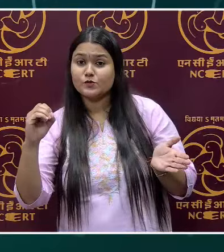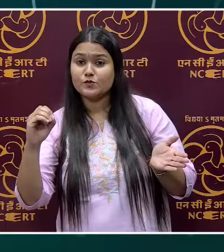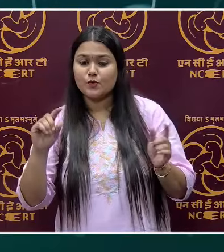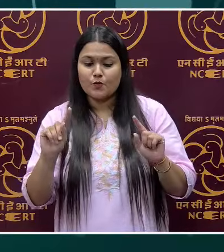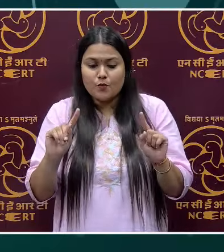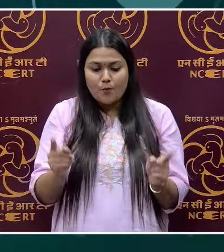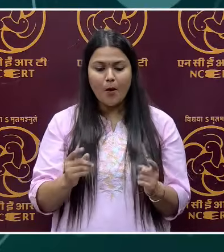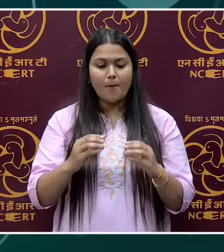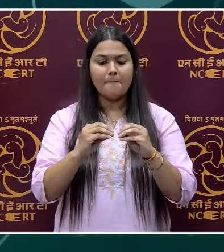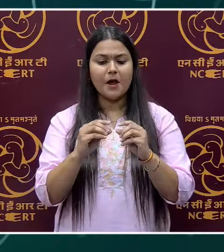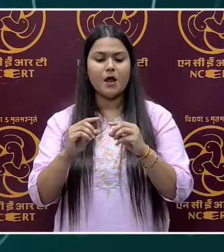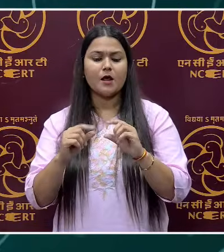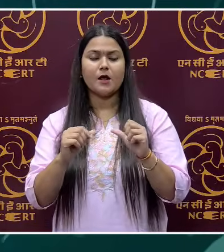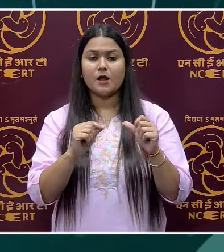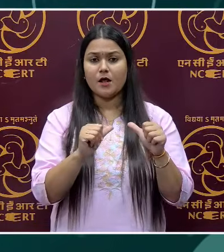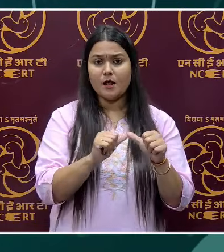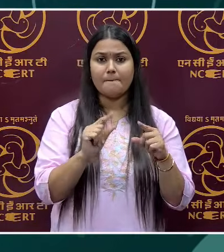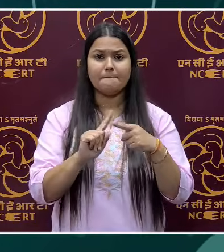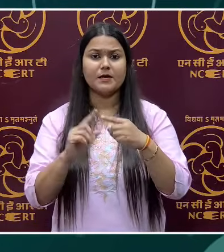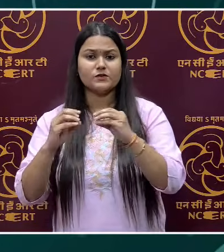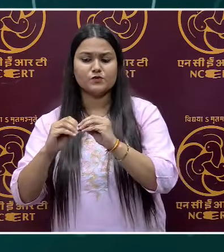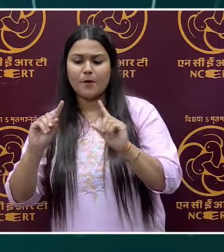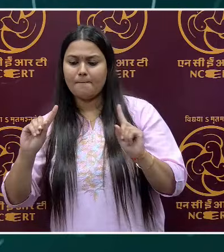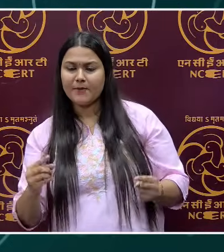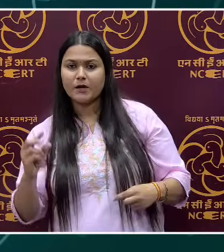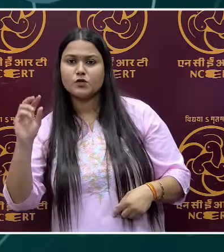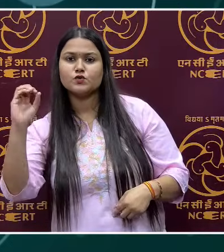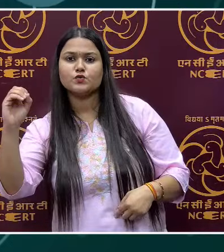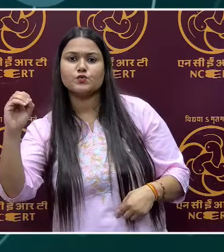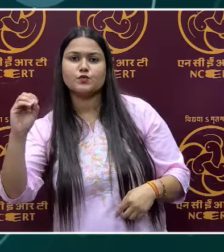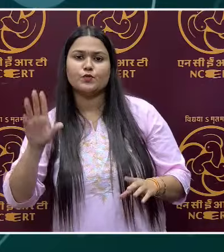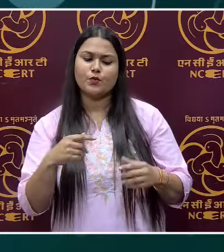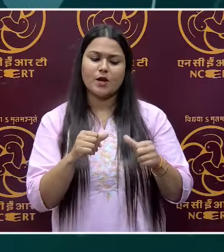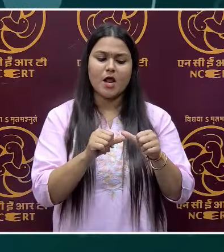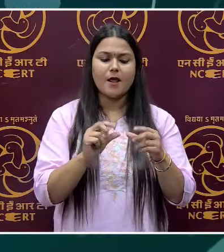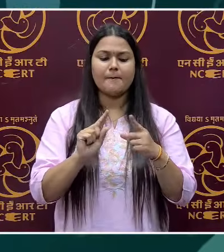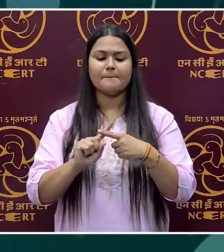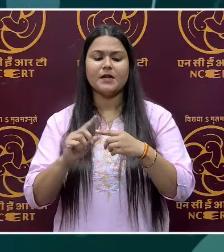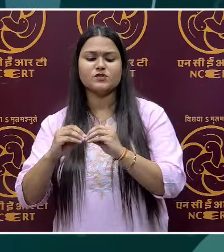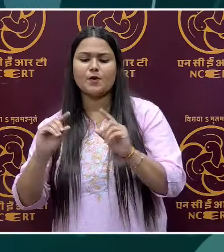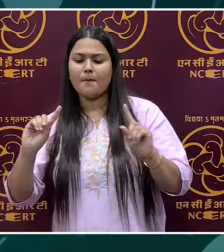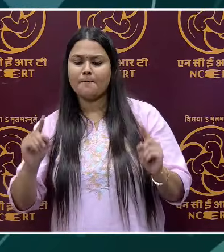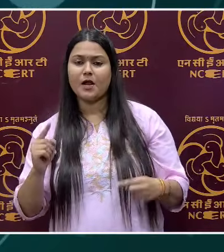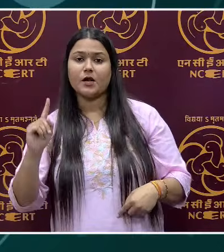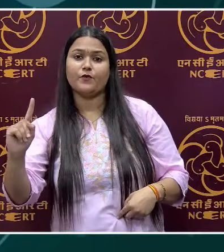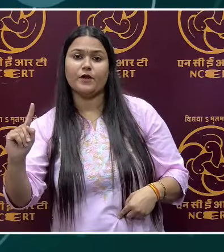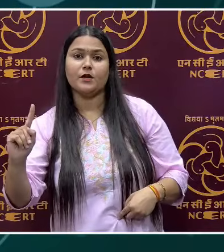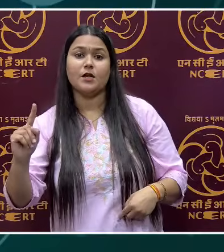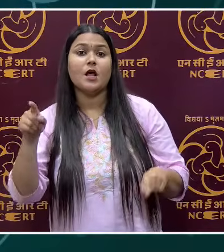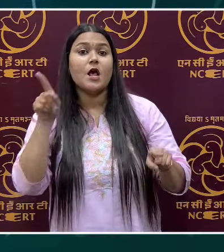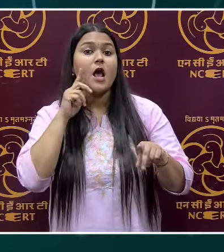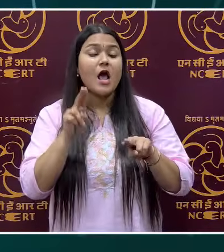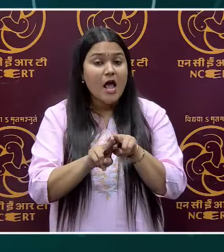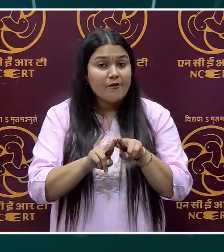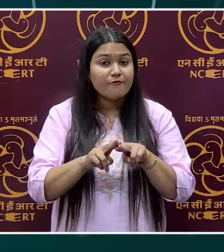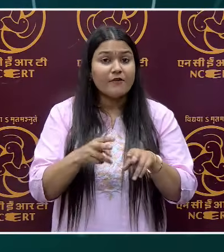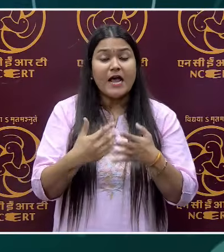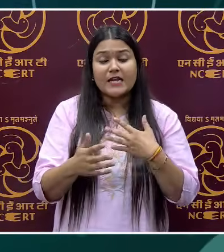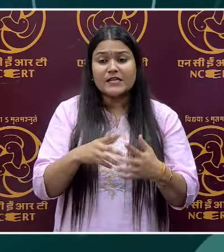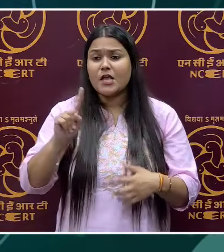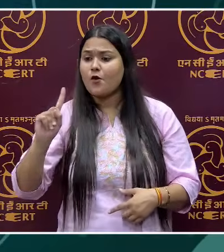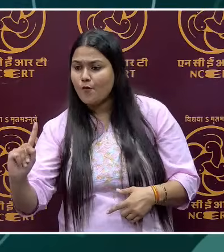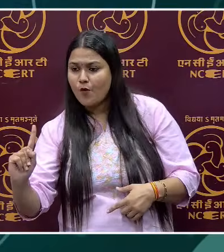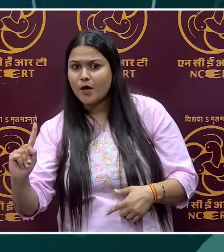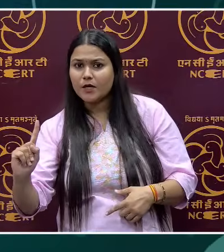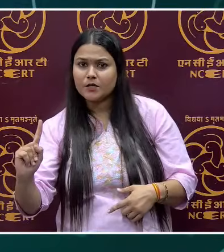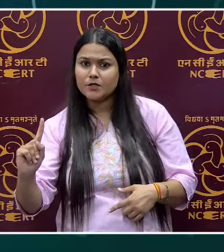write a plus b power 1, that will be equal to anything raised power 1, that is equal to the same number. So this